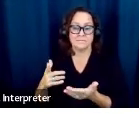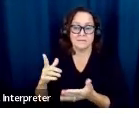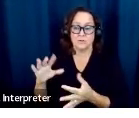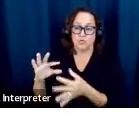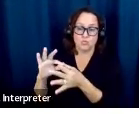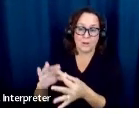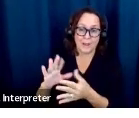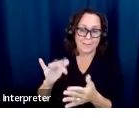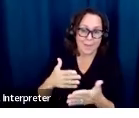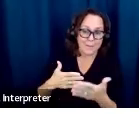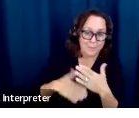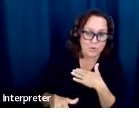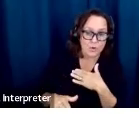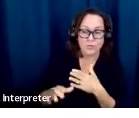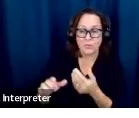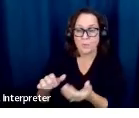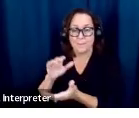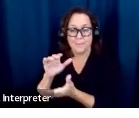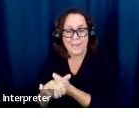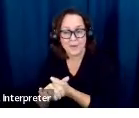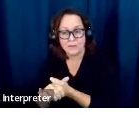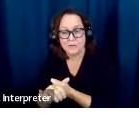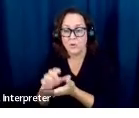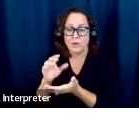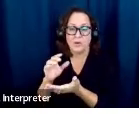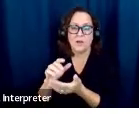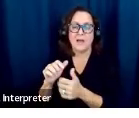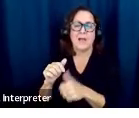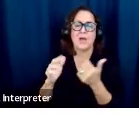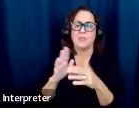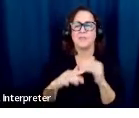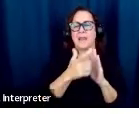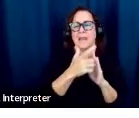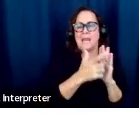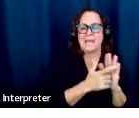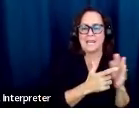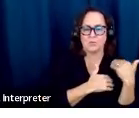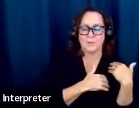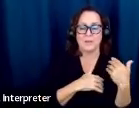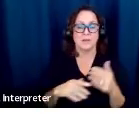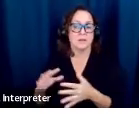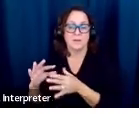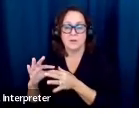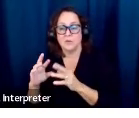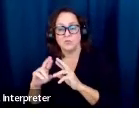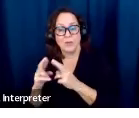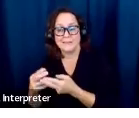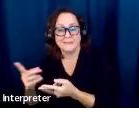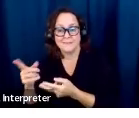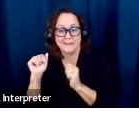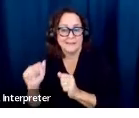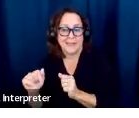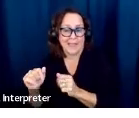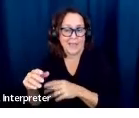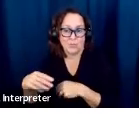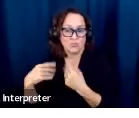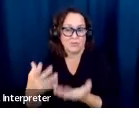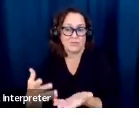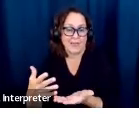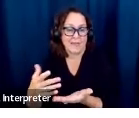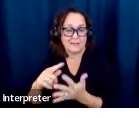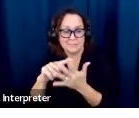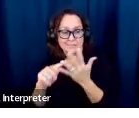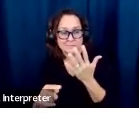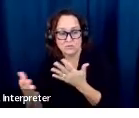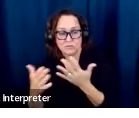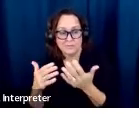marriage, other than those considered a legally responsible individual. And relatives can provide the following services when they meet the provider